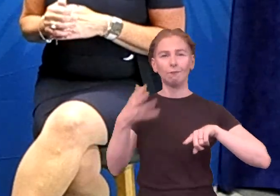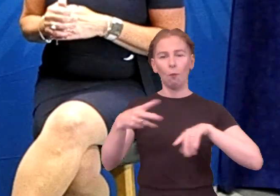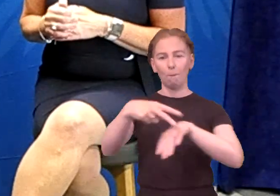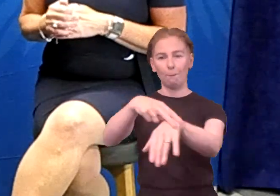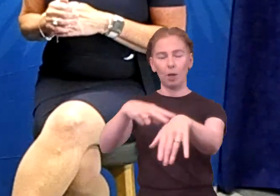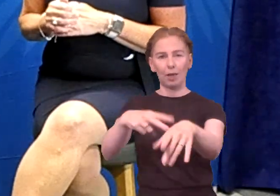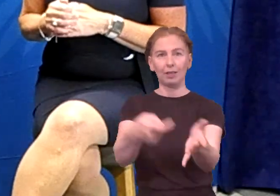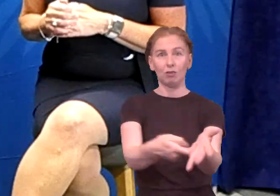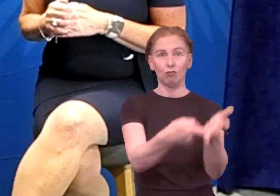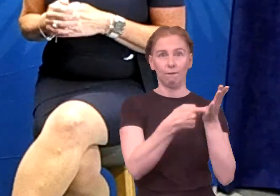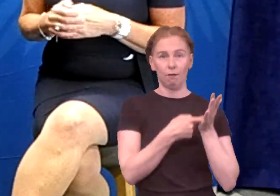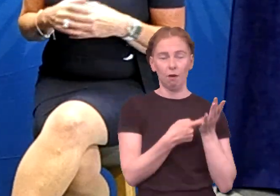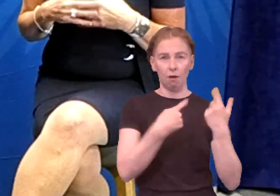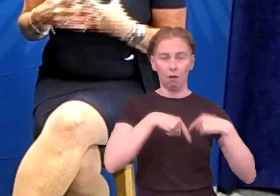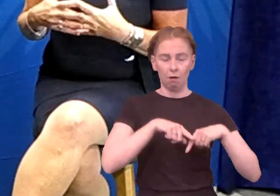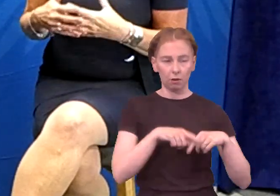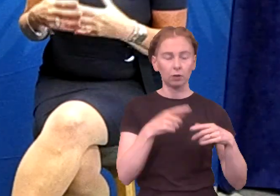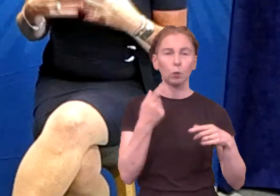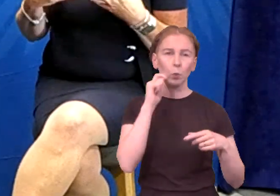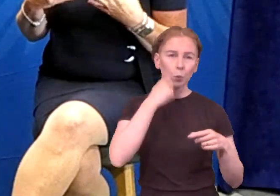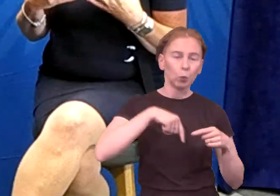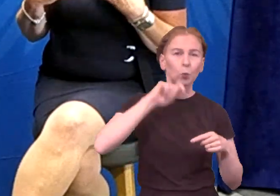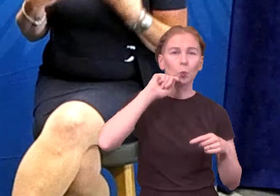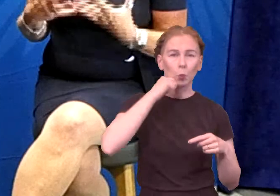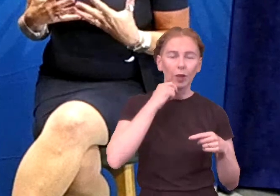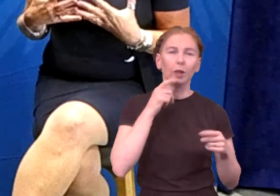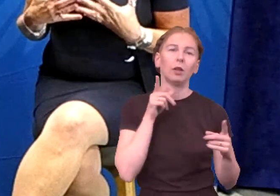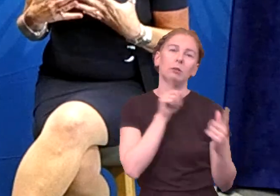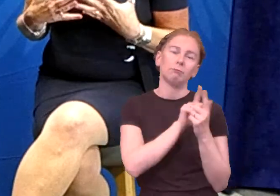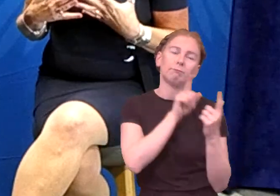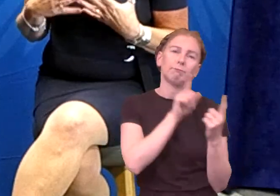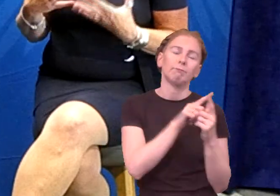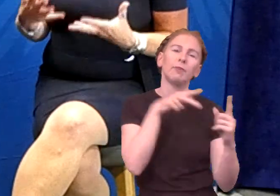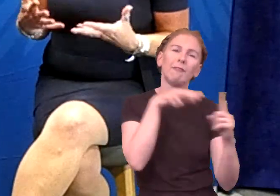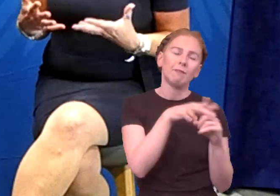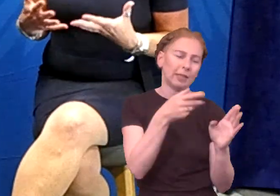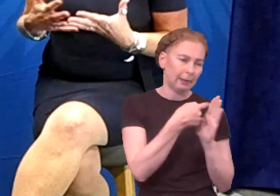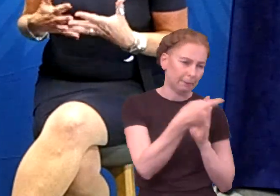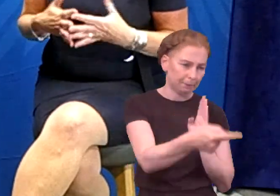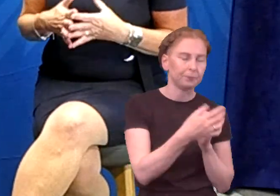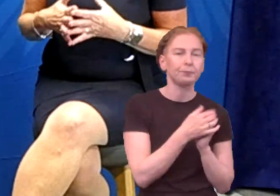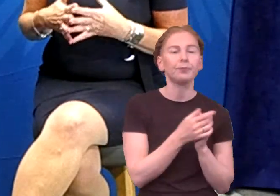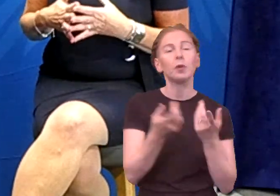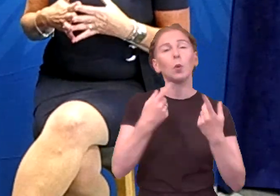referrals from. We are security cleared, so our vetting from a police